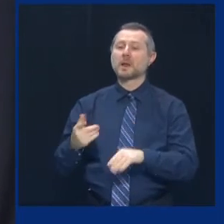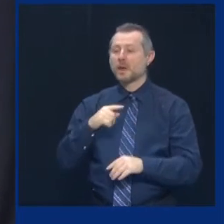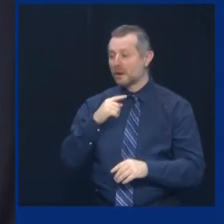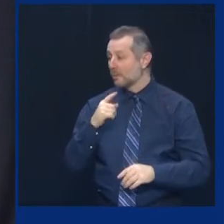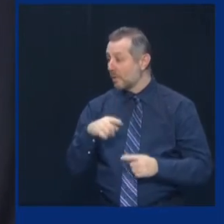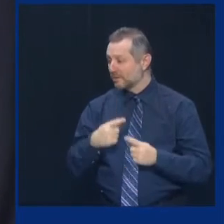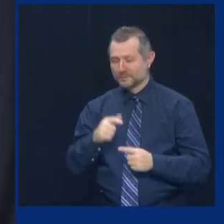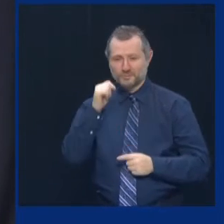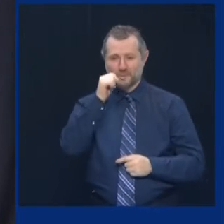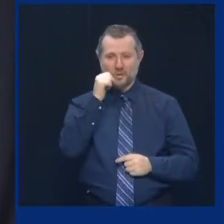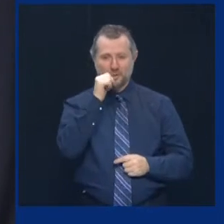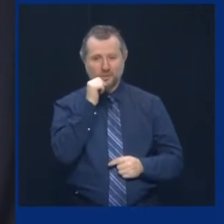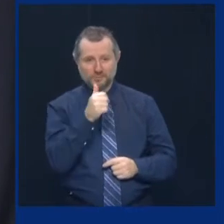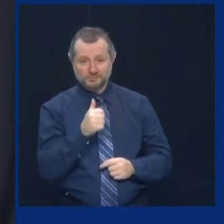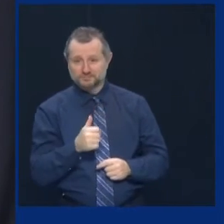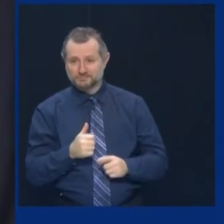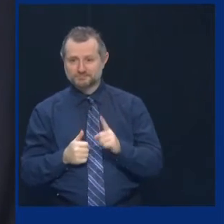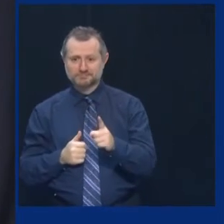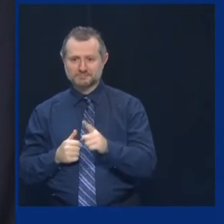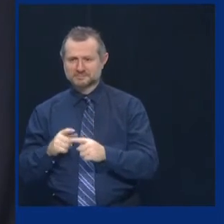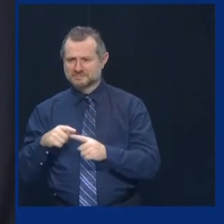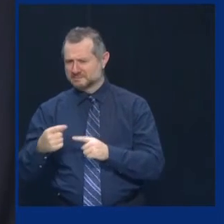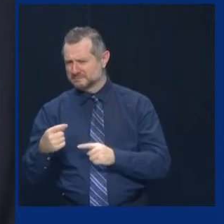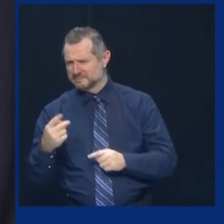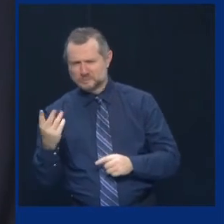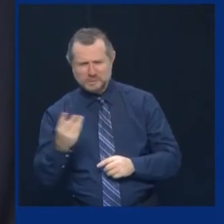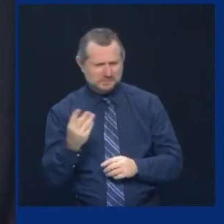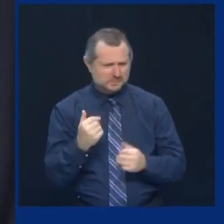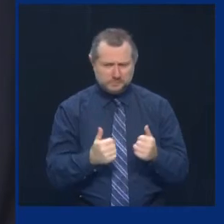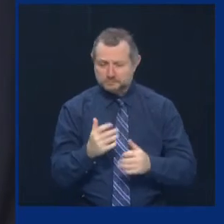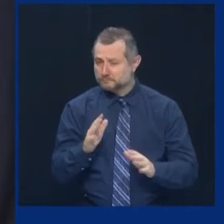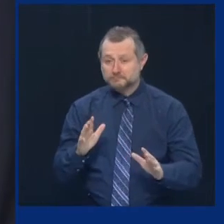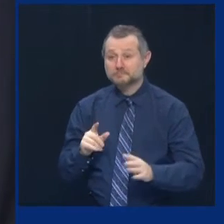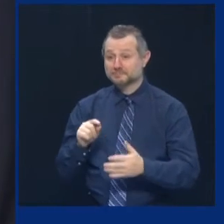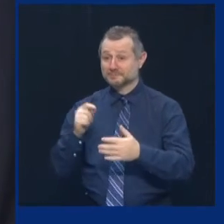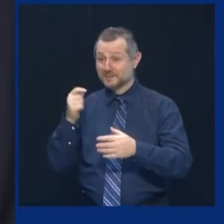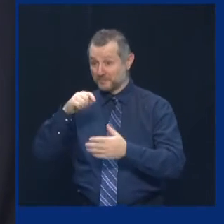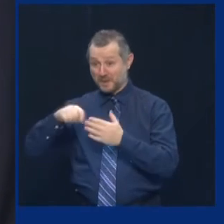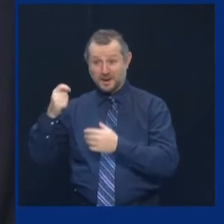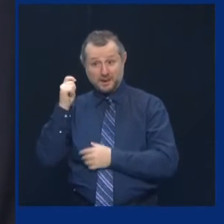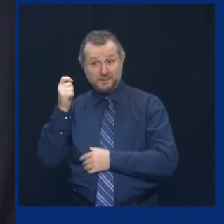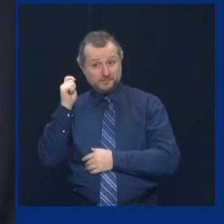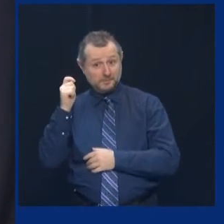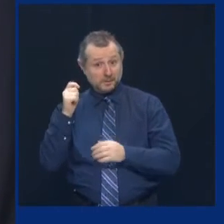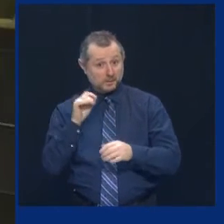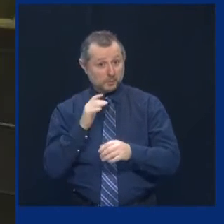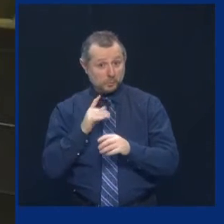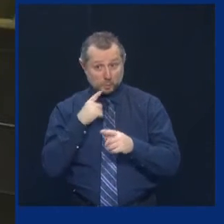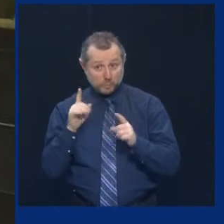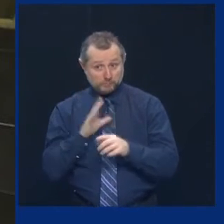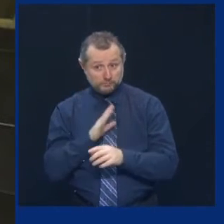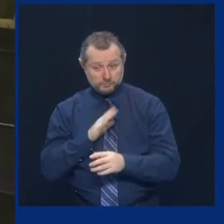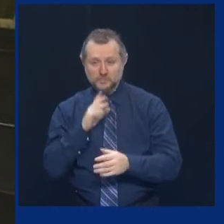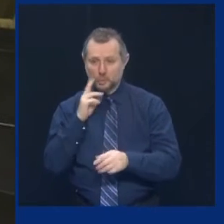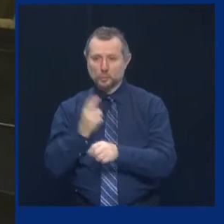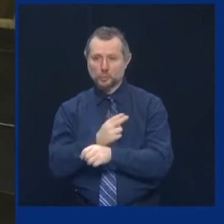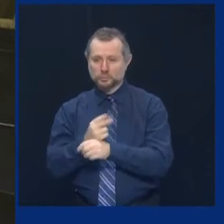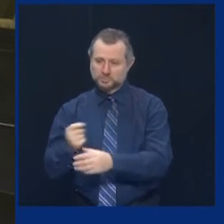believe, and this pen works, and I'm going to use it. Next question,